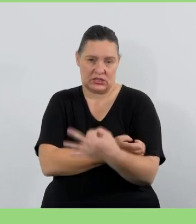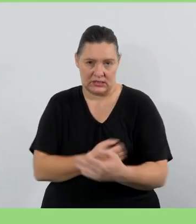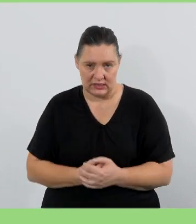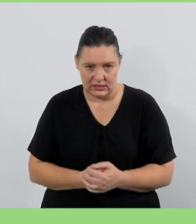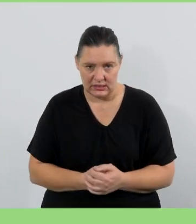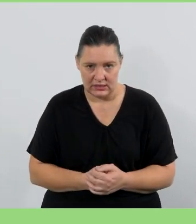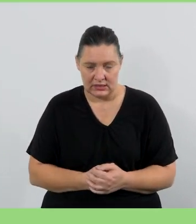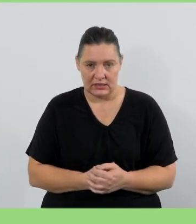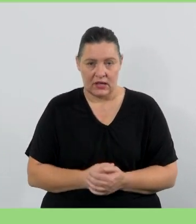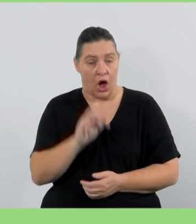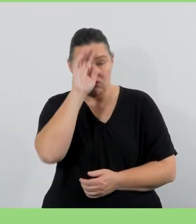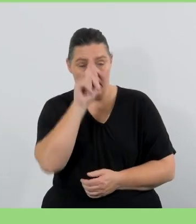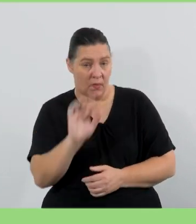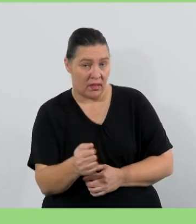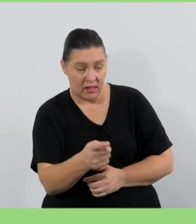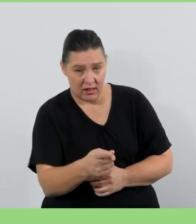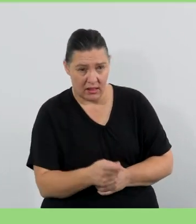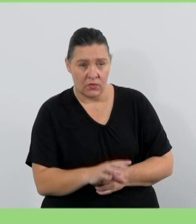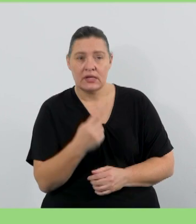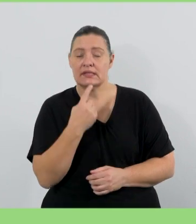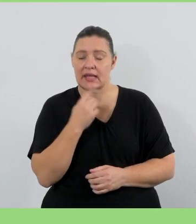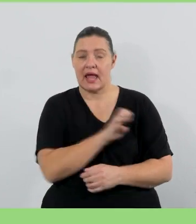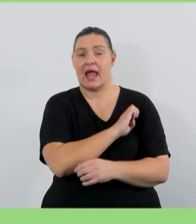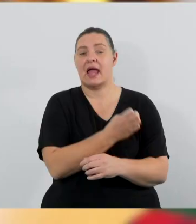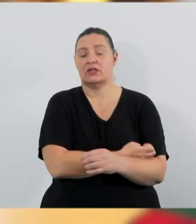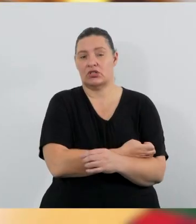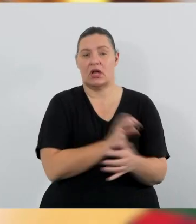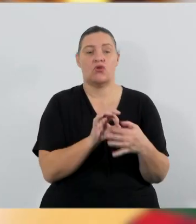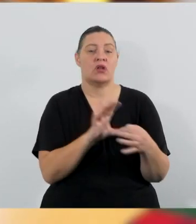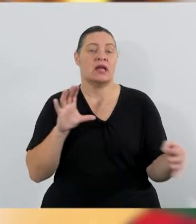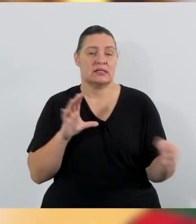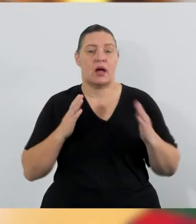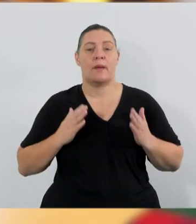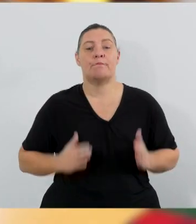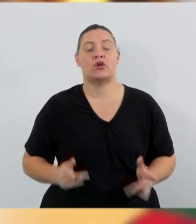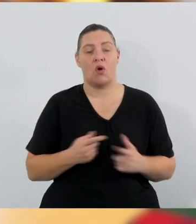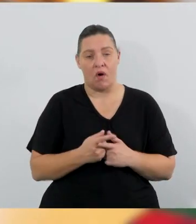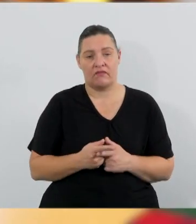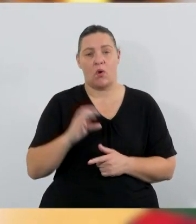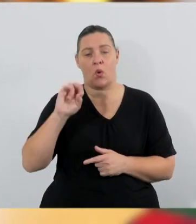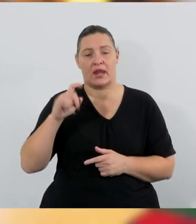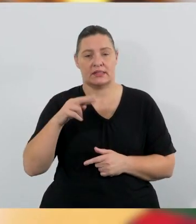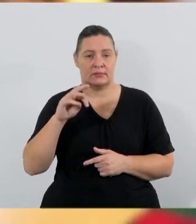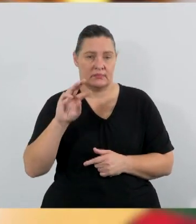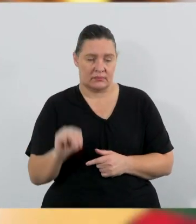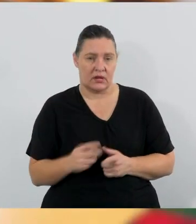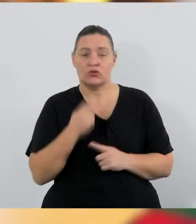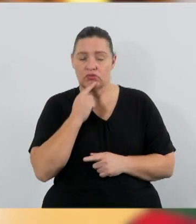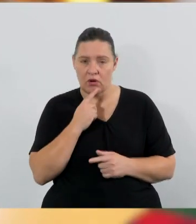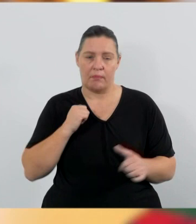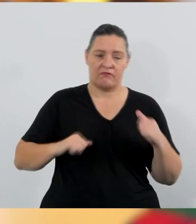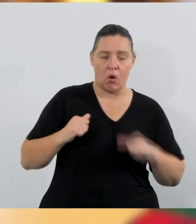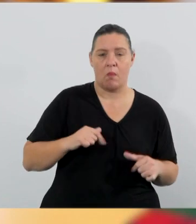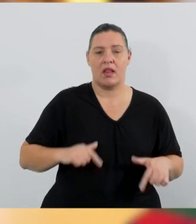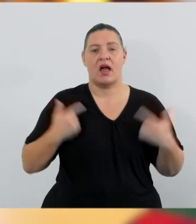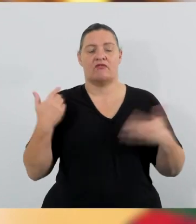energy. And if you remember very well, we said our energy is released into the body of the organism to allow it to